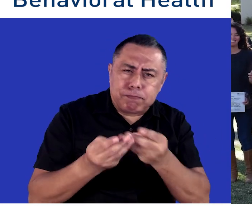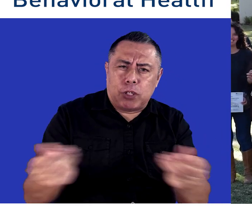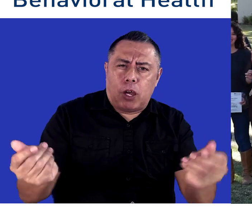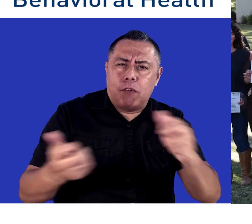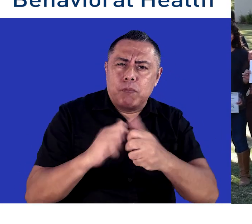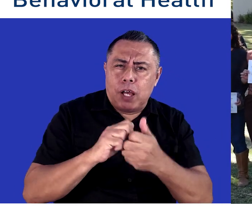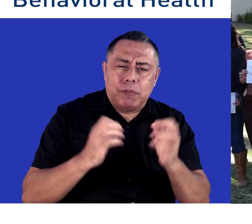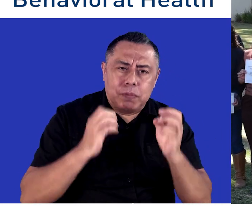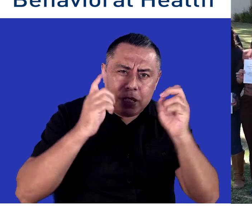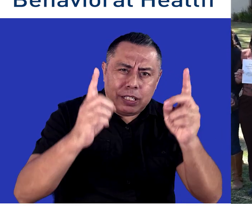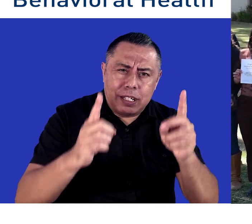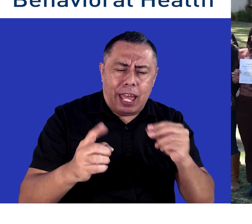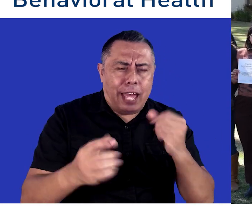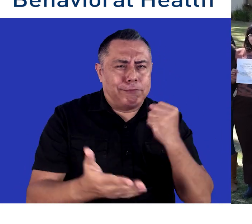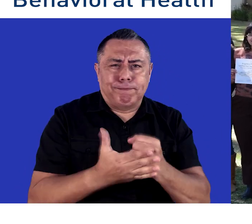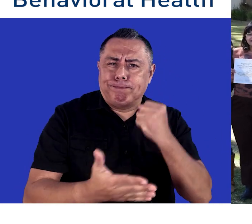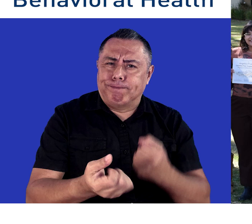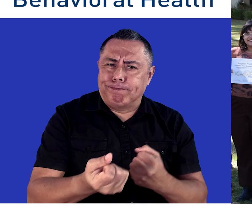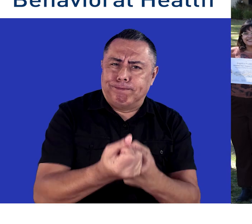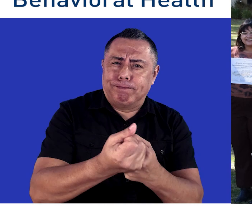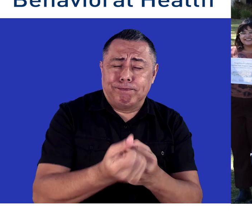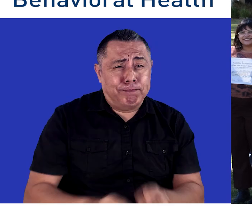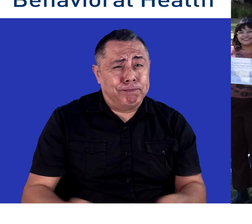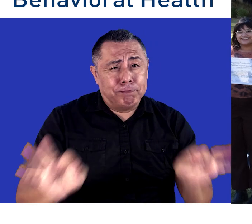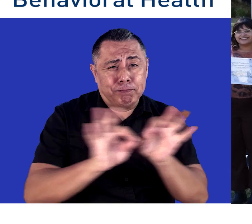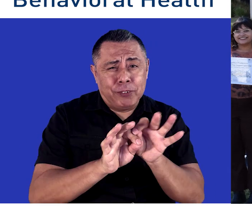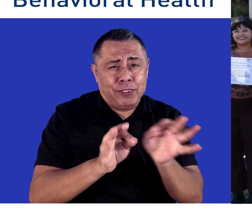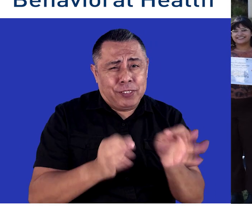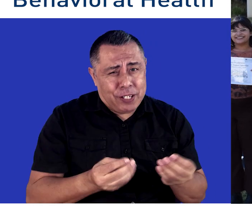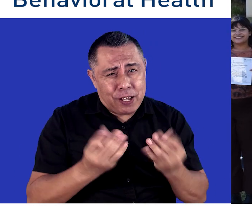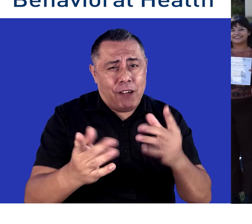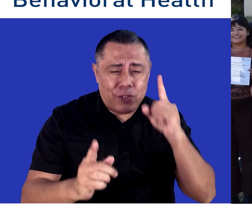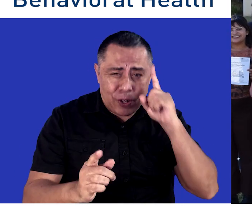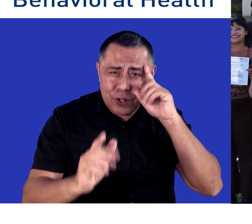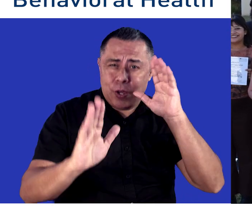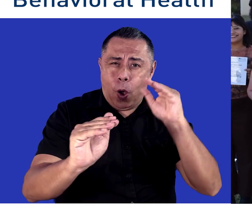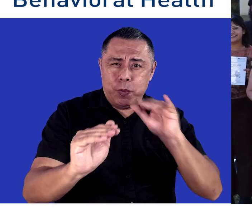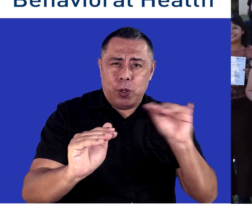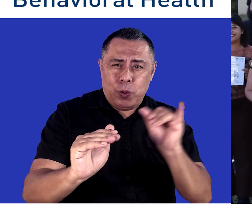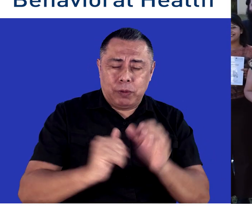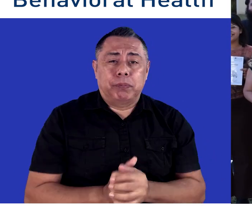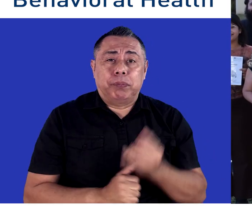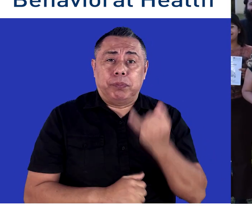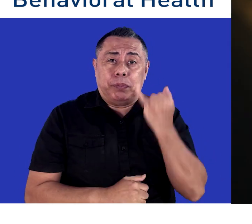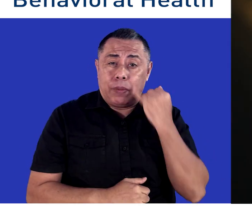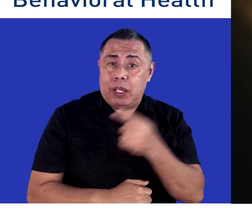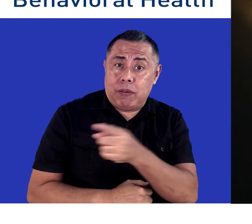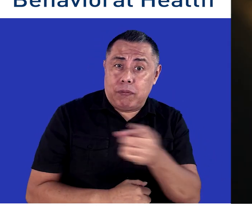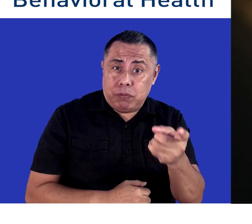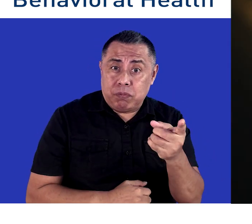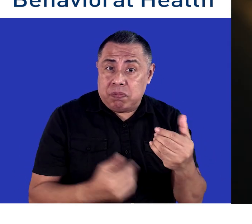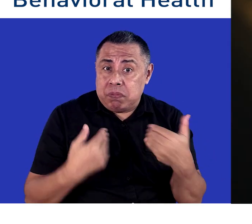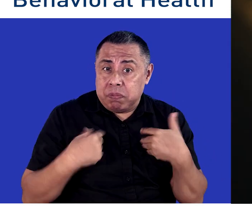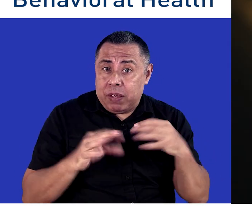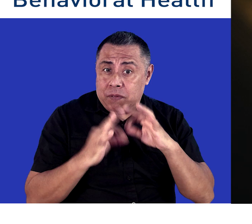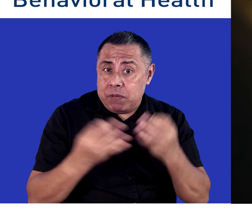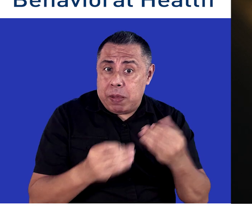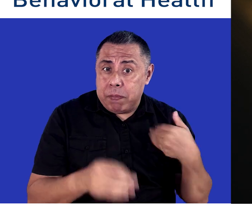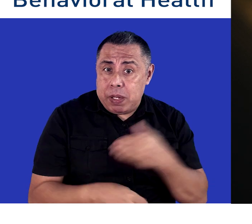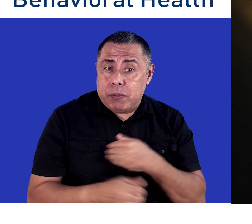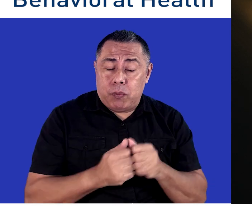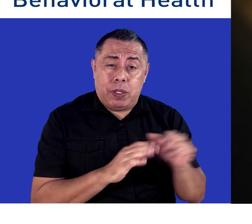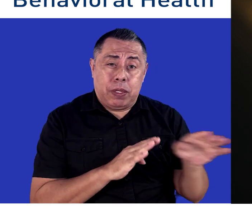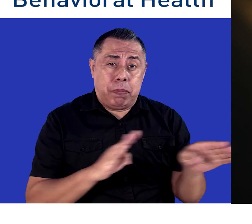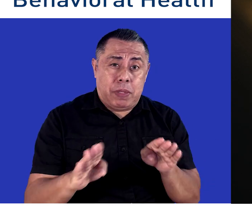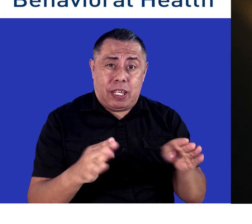solve, educate, and validate, and most importantly, to give hope. If you'd like help as a family member